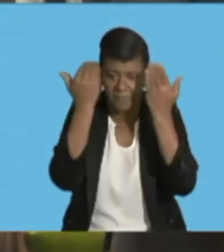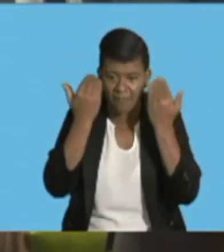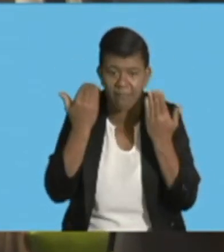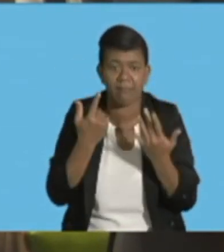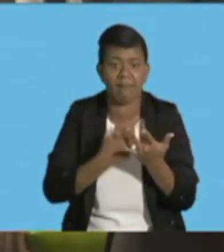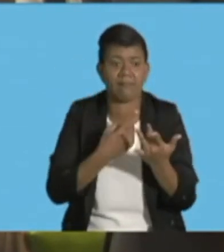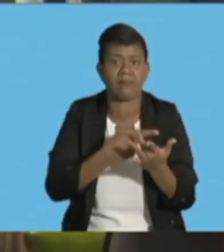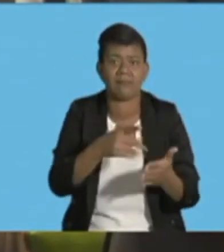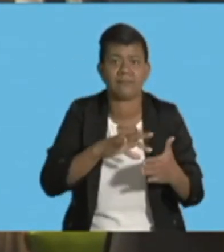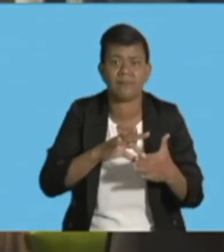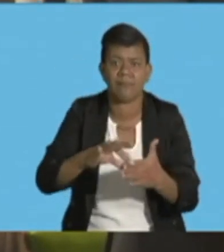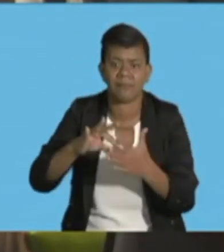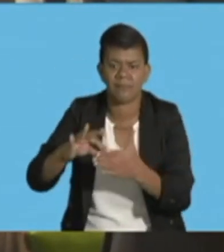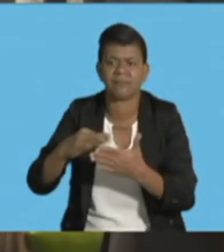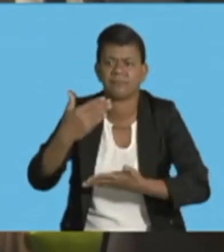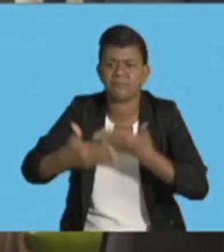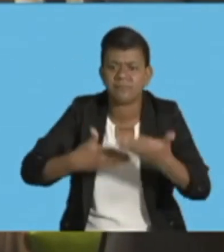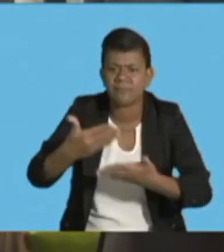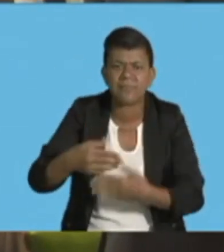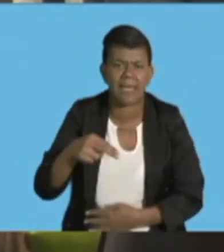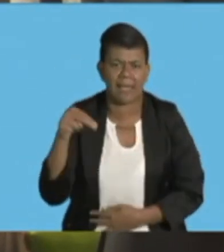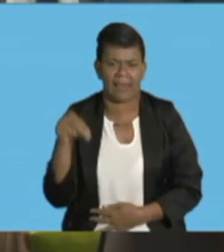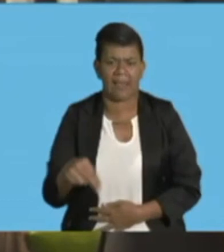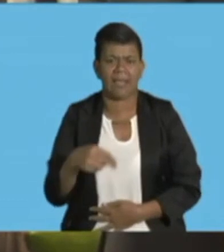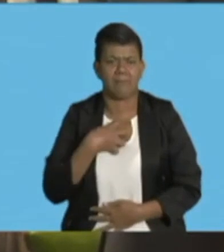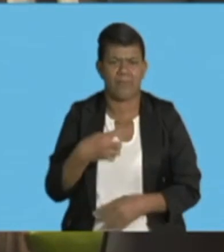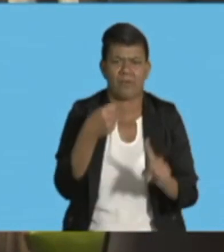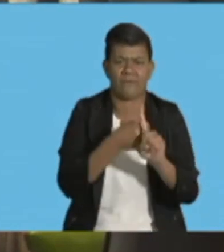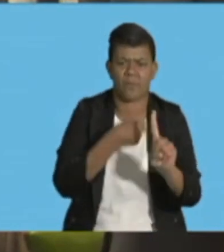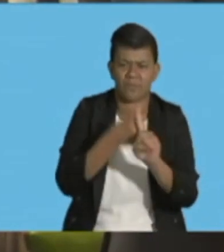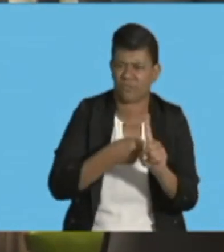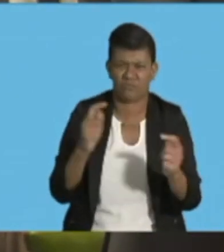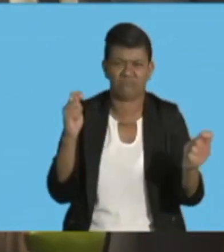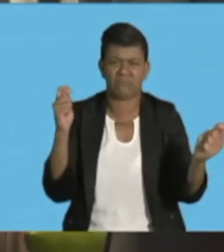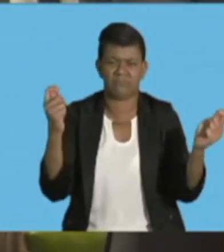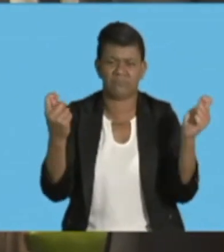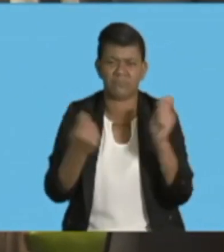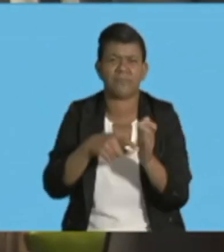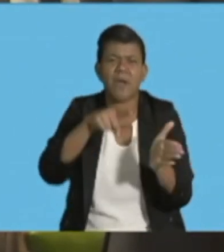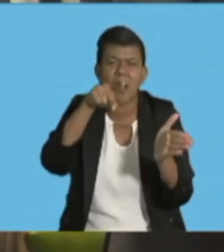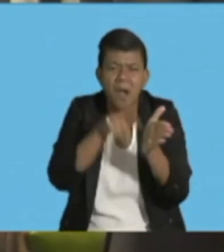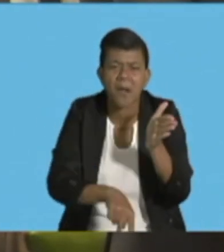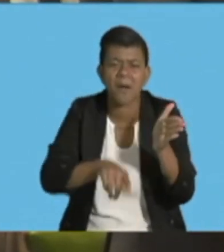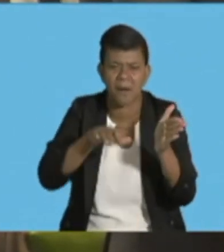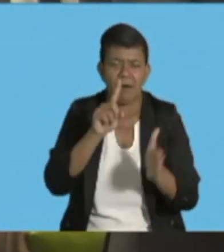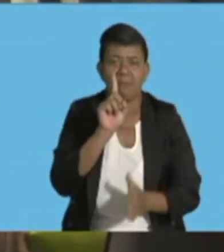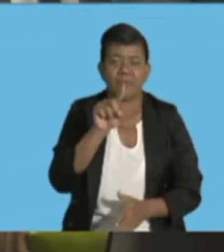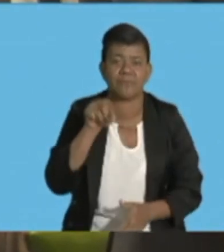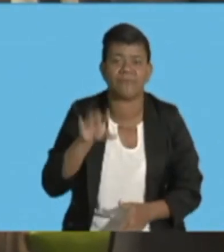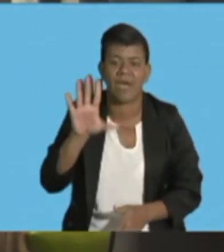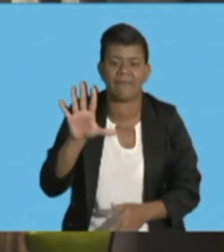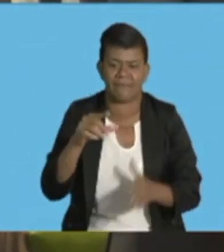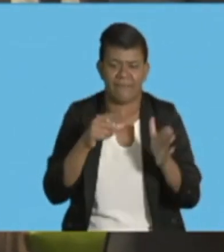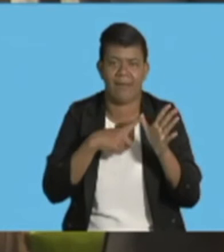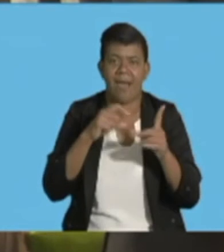need to increase climate ambition in an effort to transition towards a low-carbon 1.5-degree future and reaffirm their